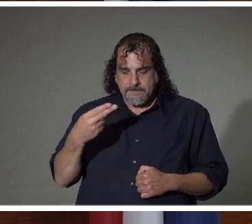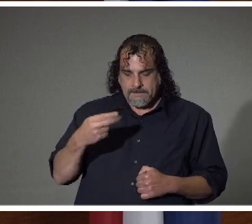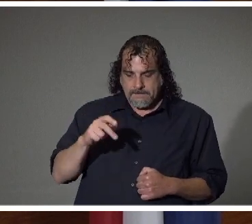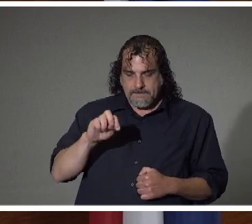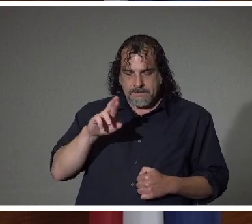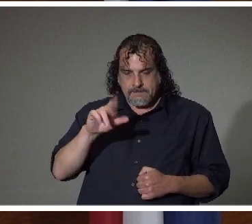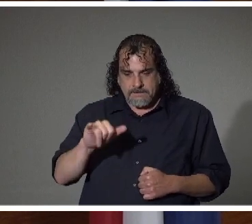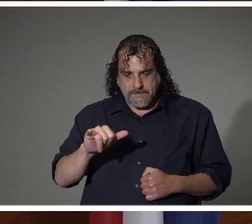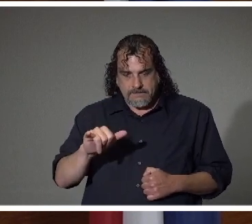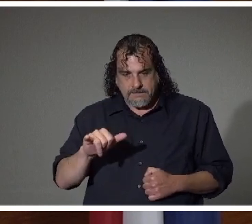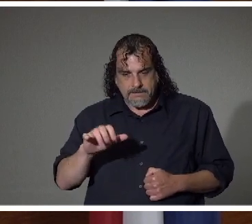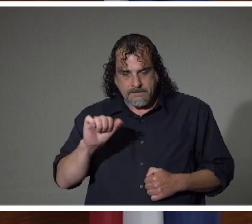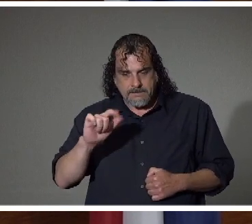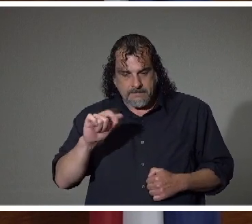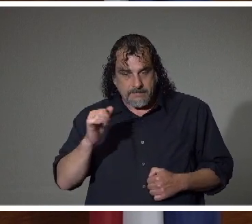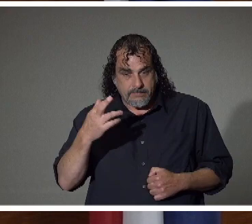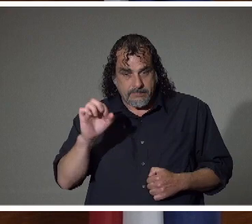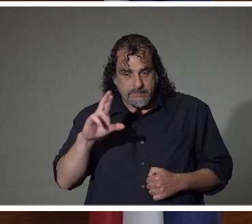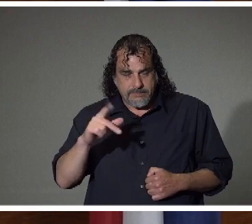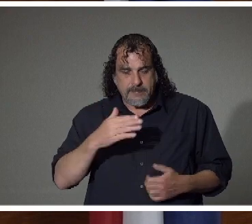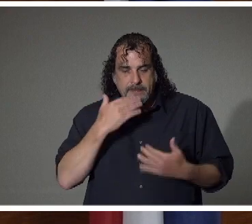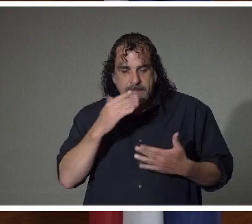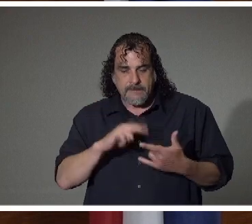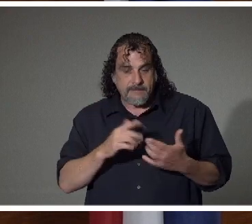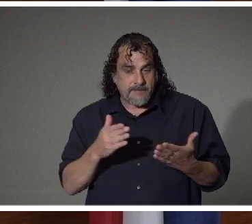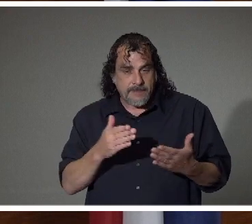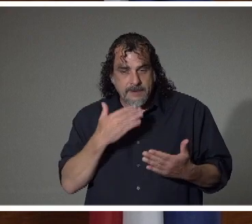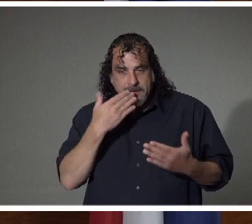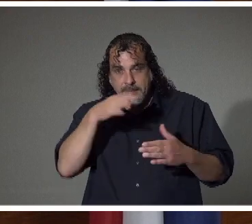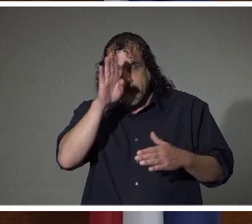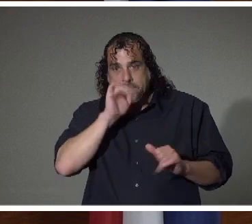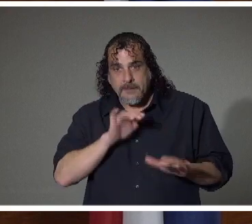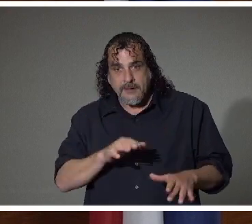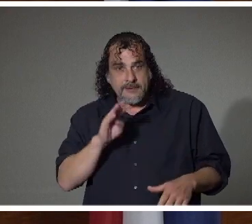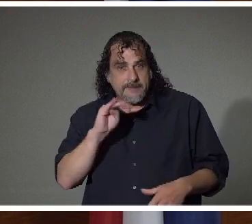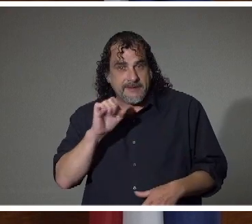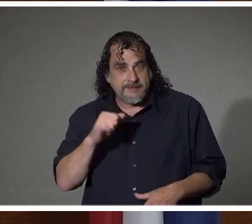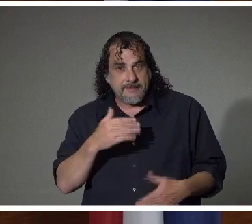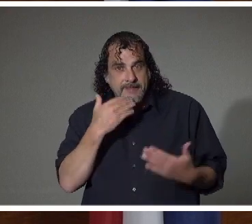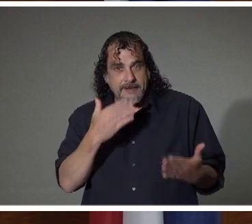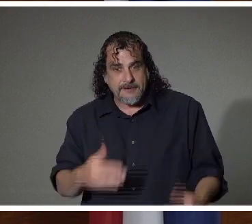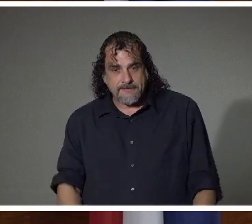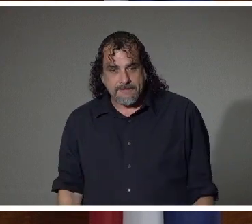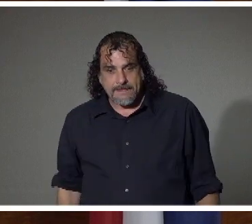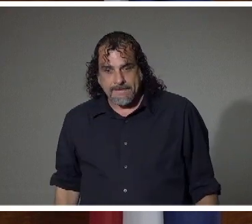Halford. Happy birthday, Henry. Thank you for your service, and God bless Mississippi. Thank you all.